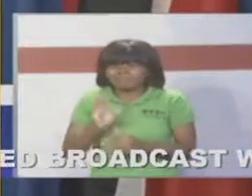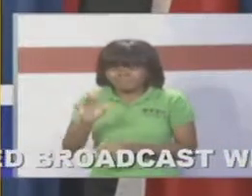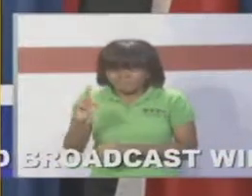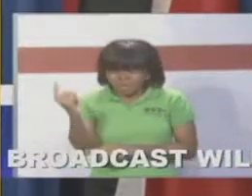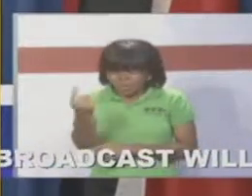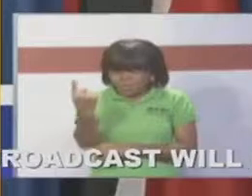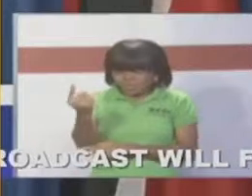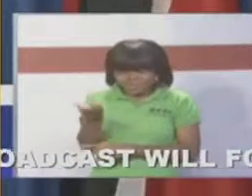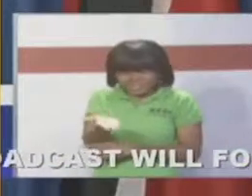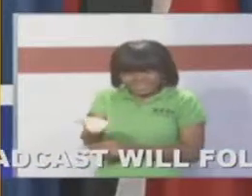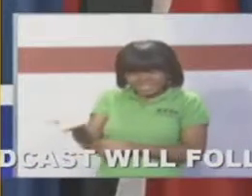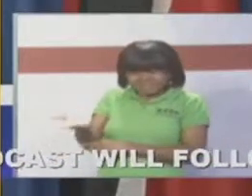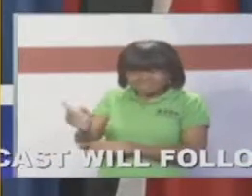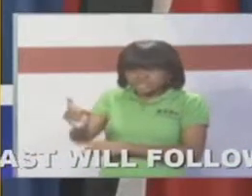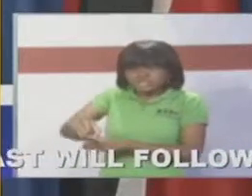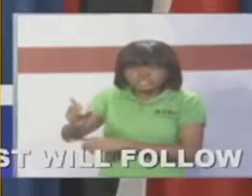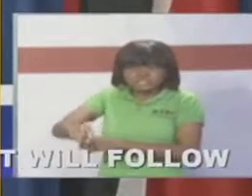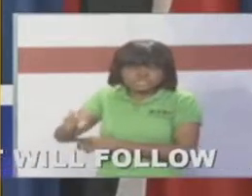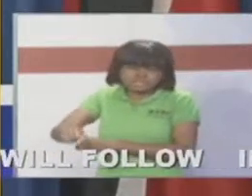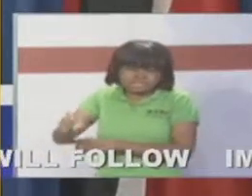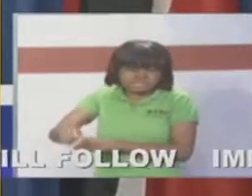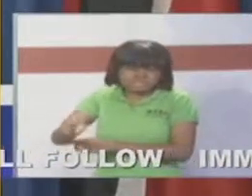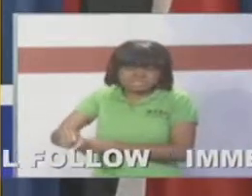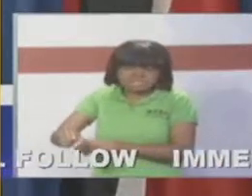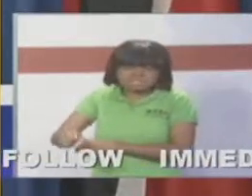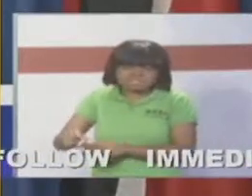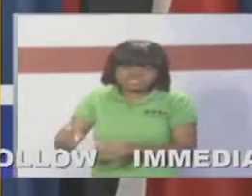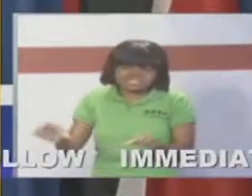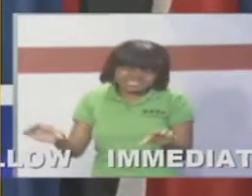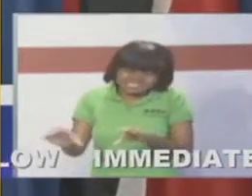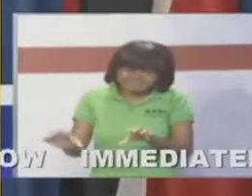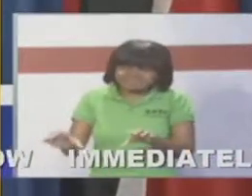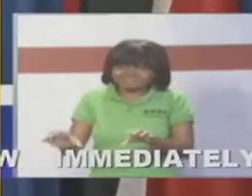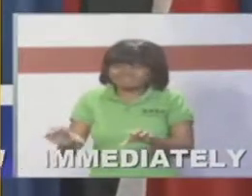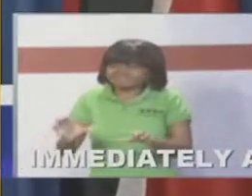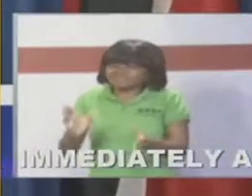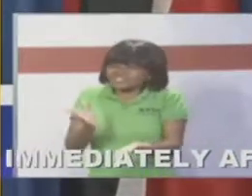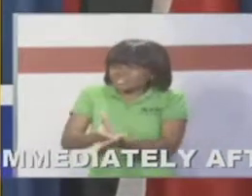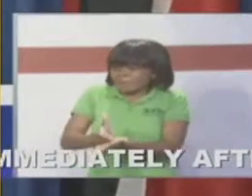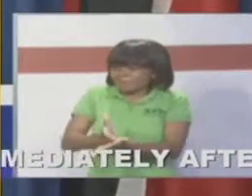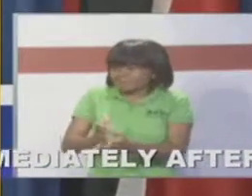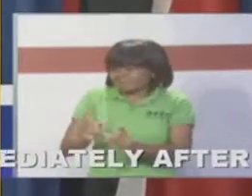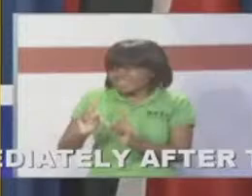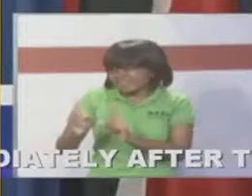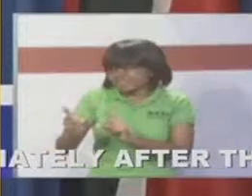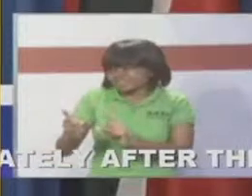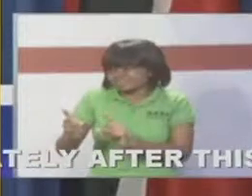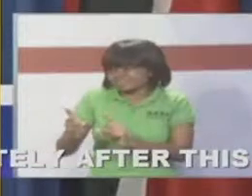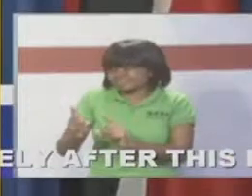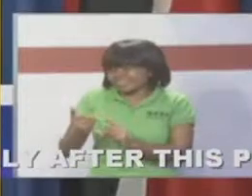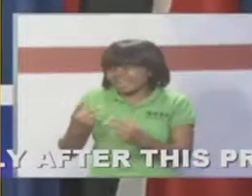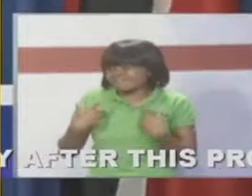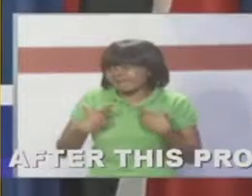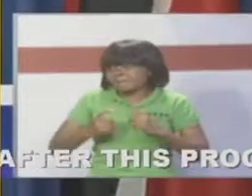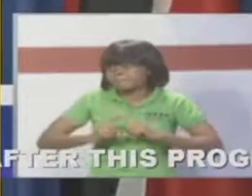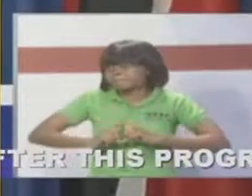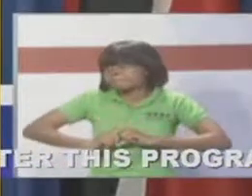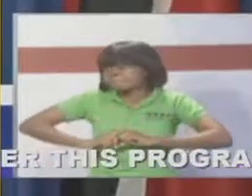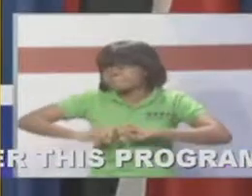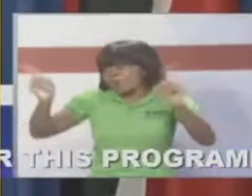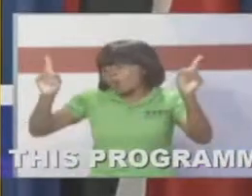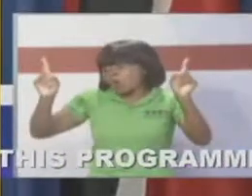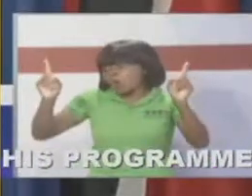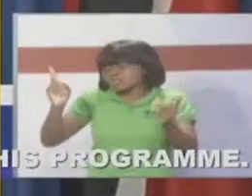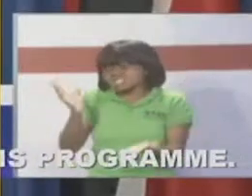huge stopping of the moving and mixing. We're still moving and mixing, getting some infecting, but we